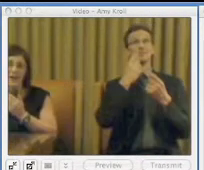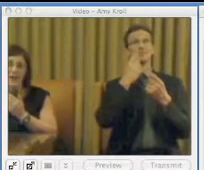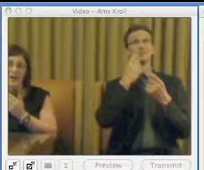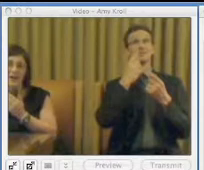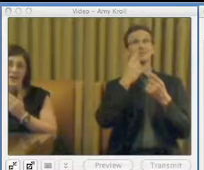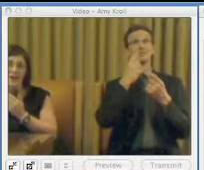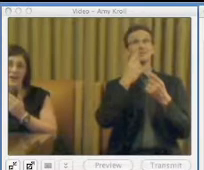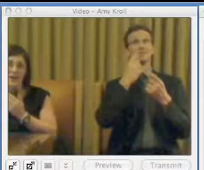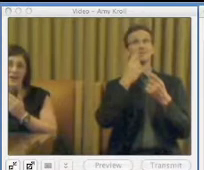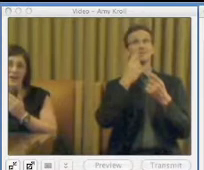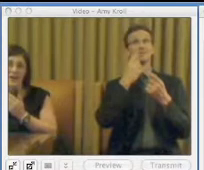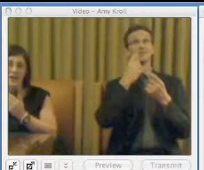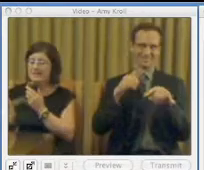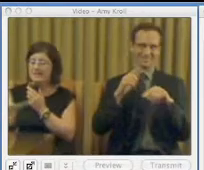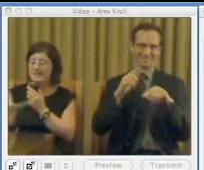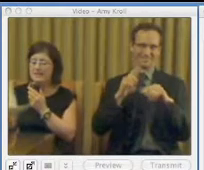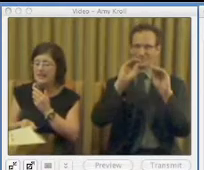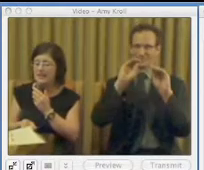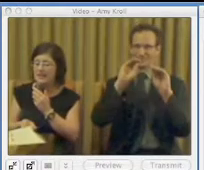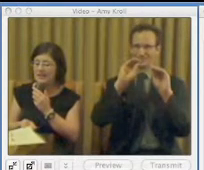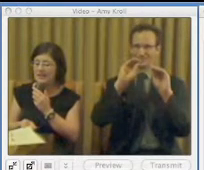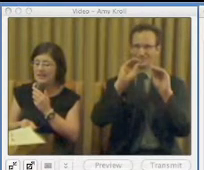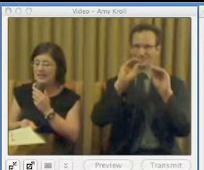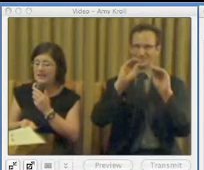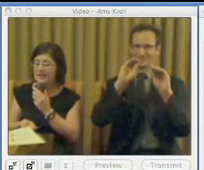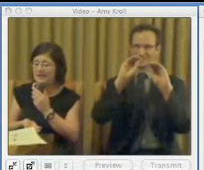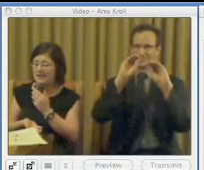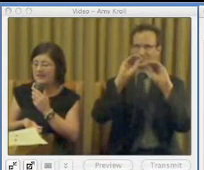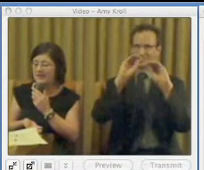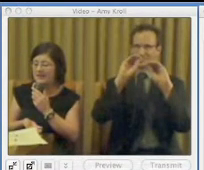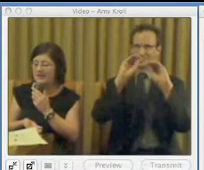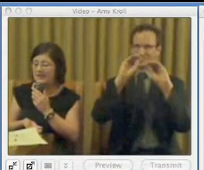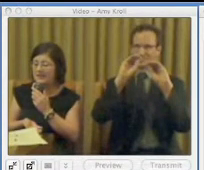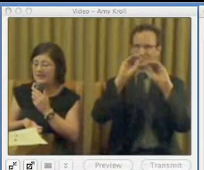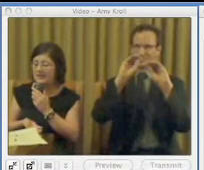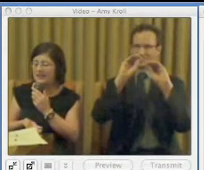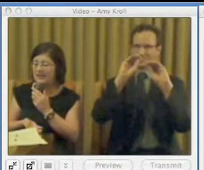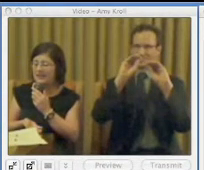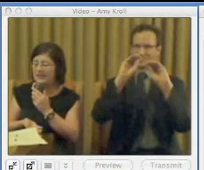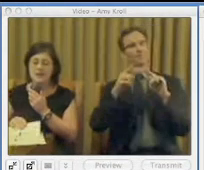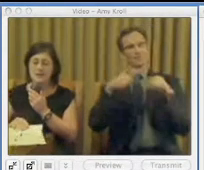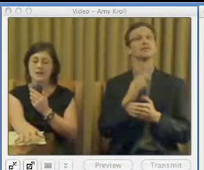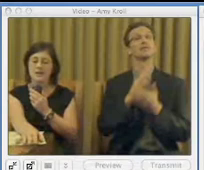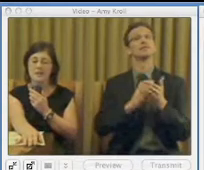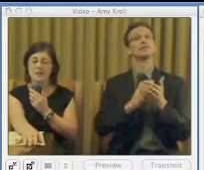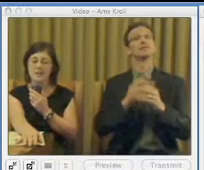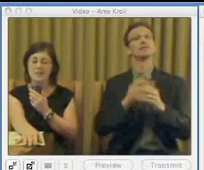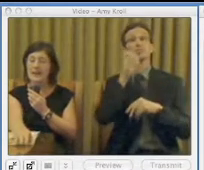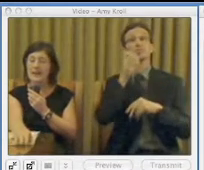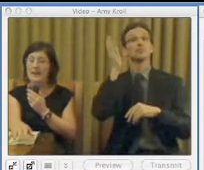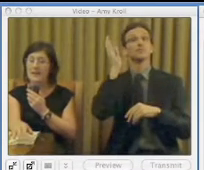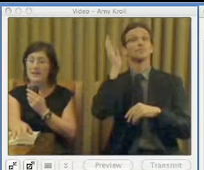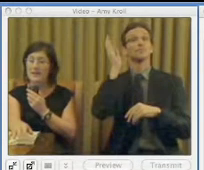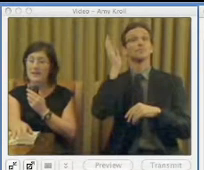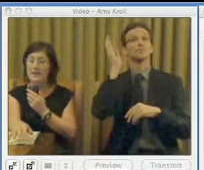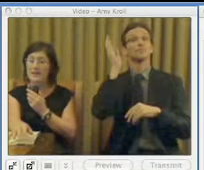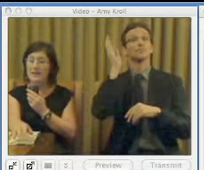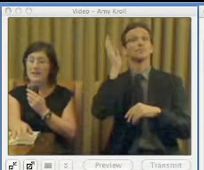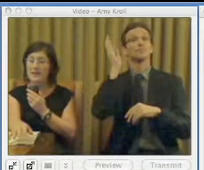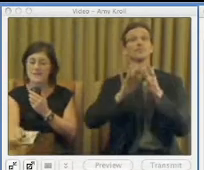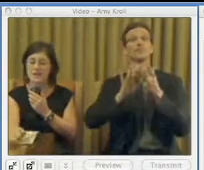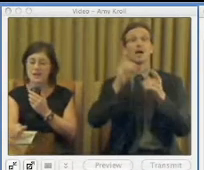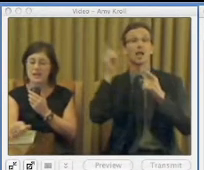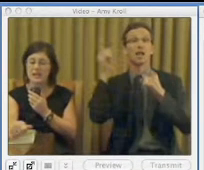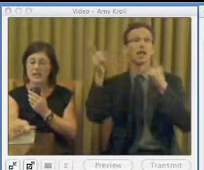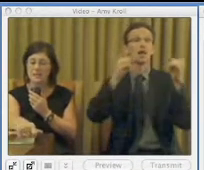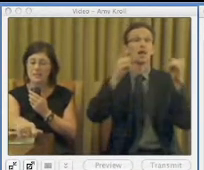evening. I can't see you, but you can see me. And I believe that some webinar presenters don't